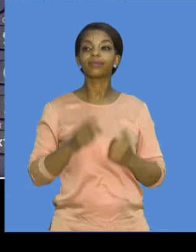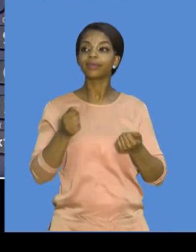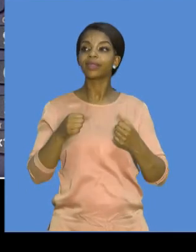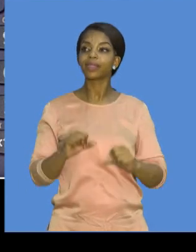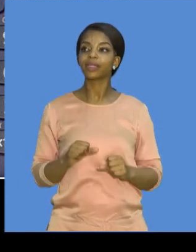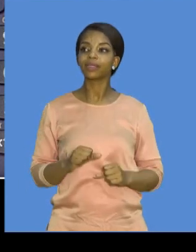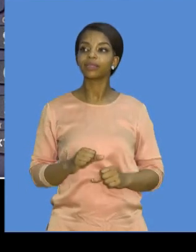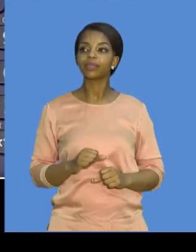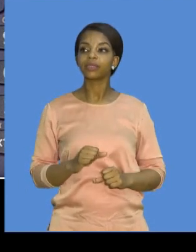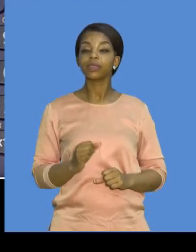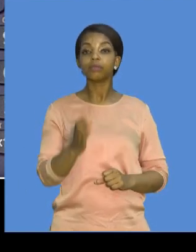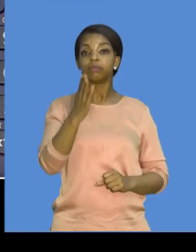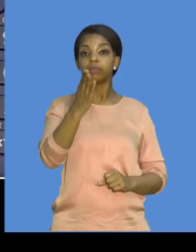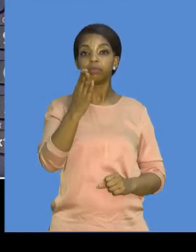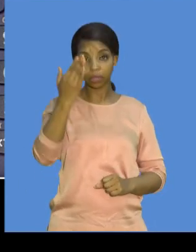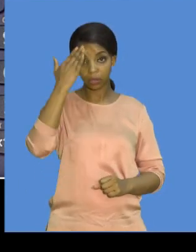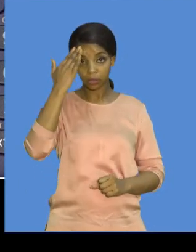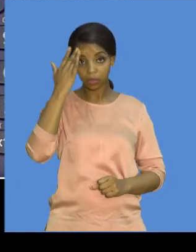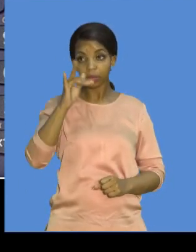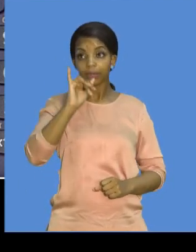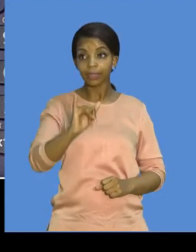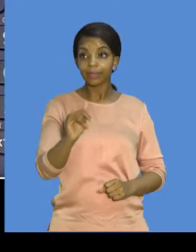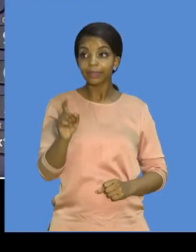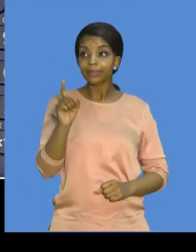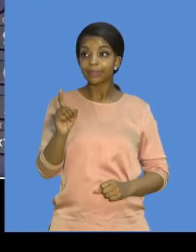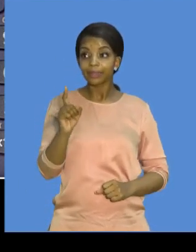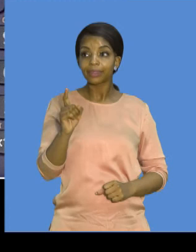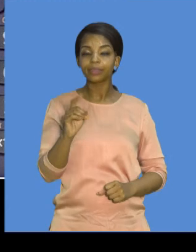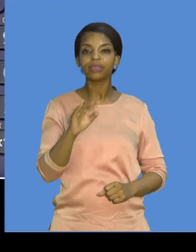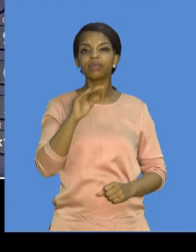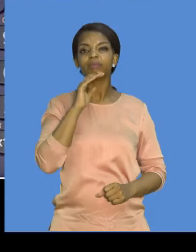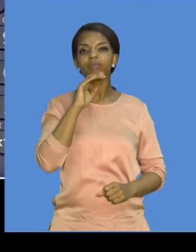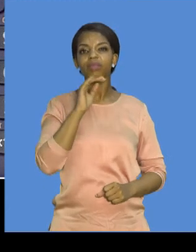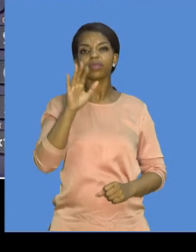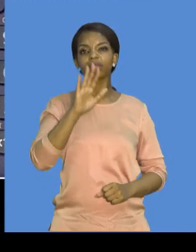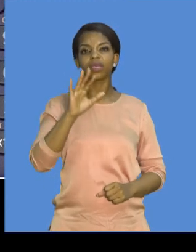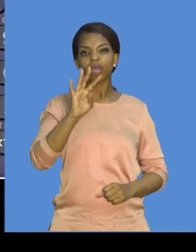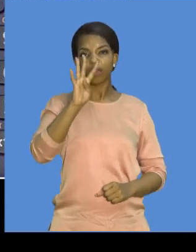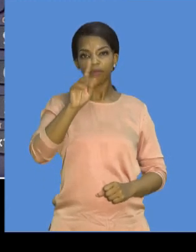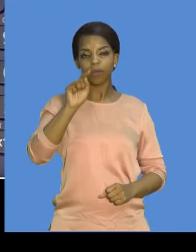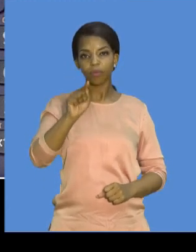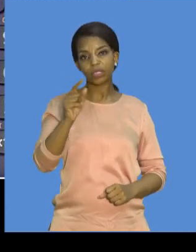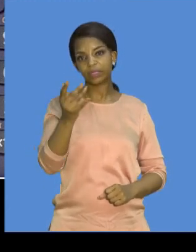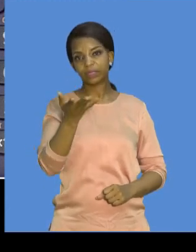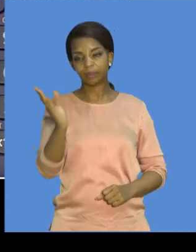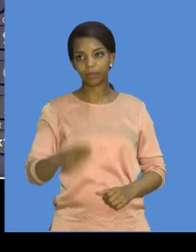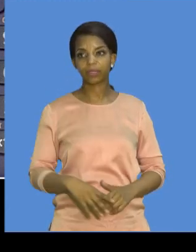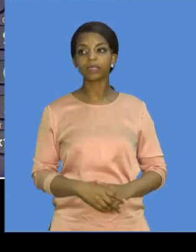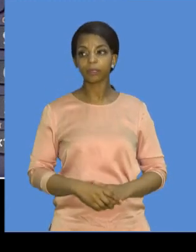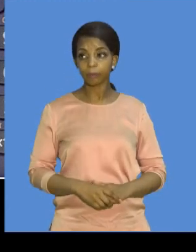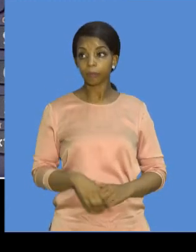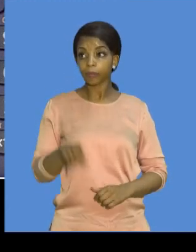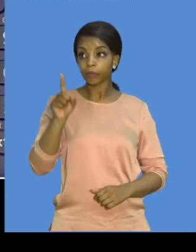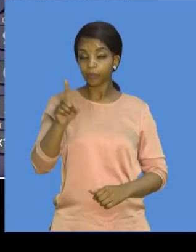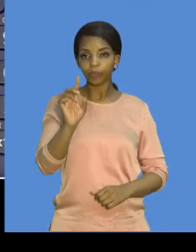and you know that this will roughly be 4, something, right? So that is what they will